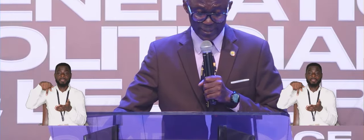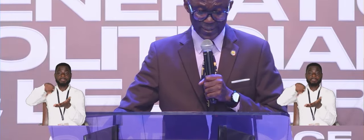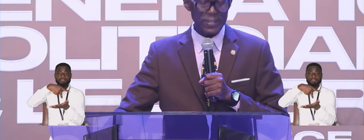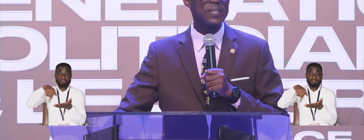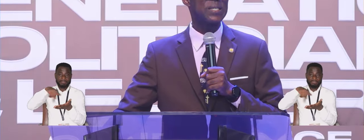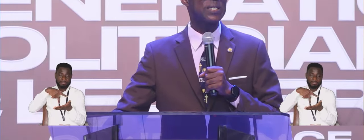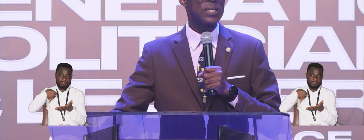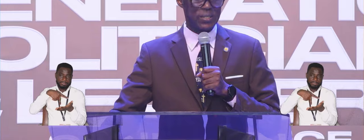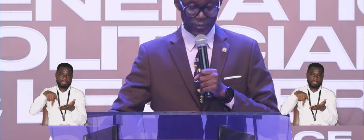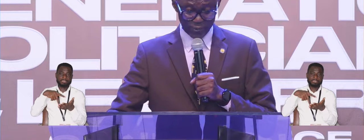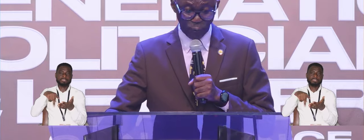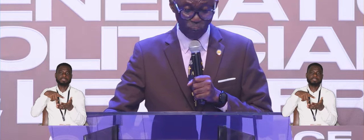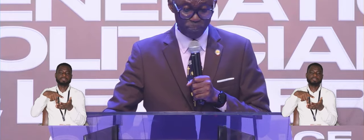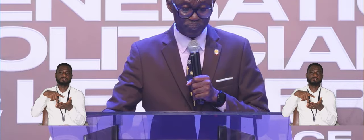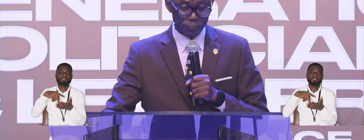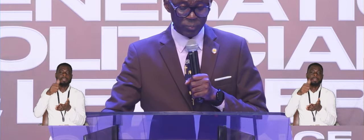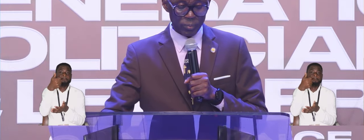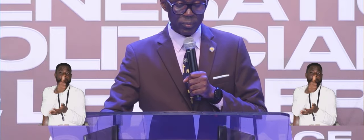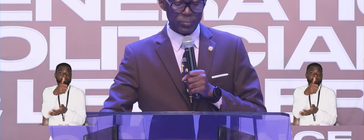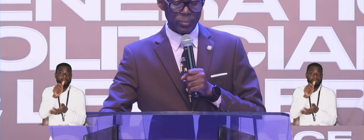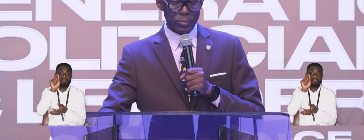10, verse 4,